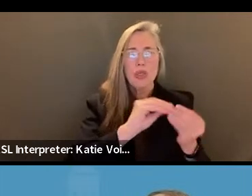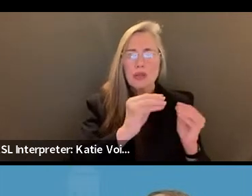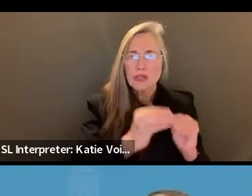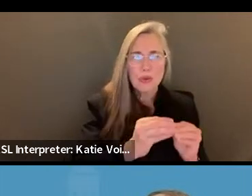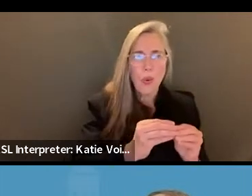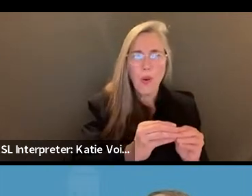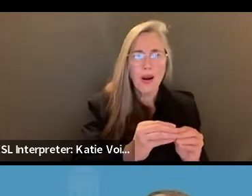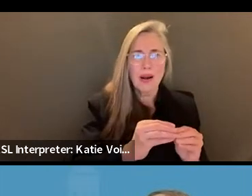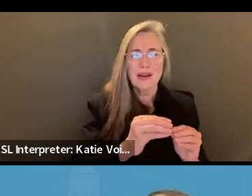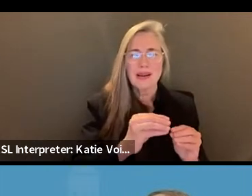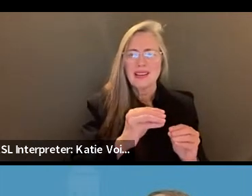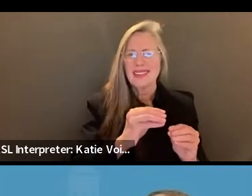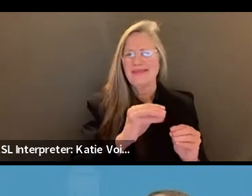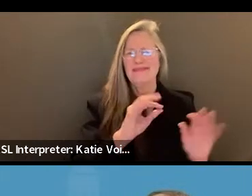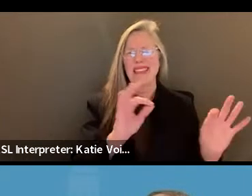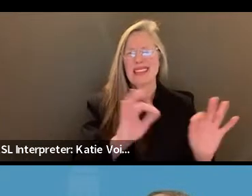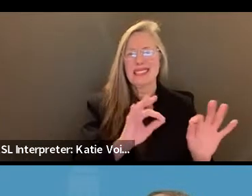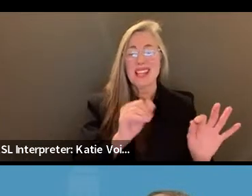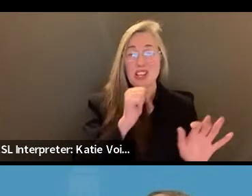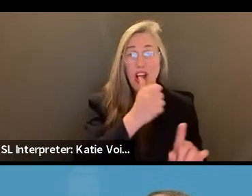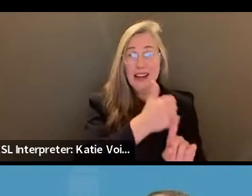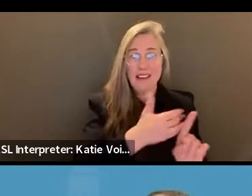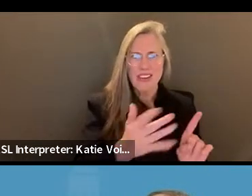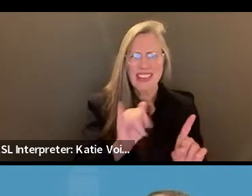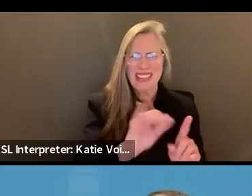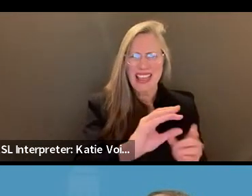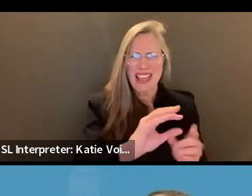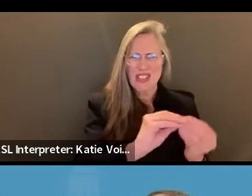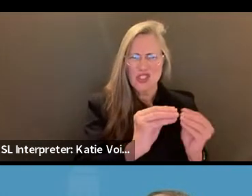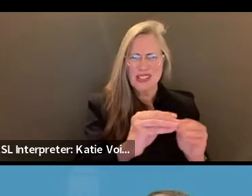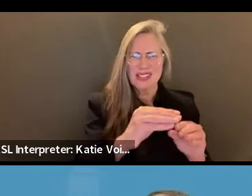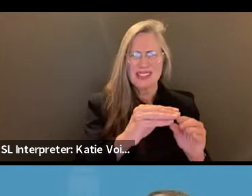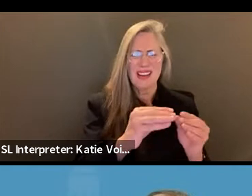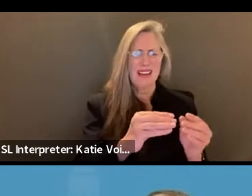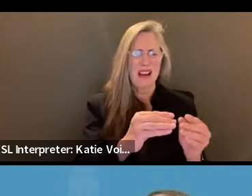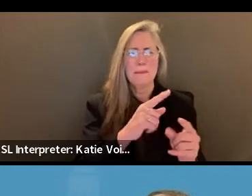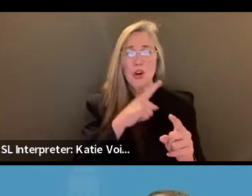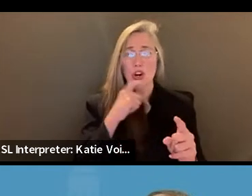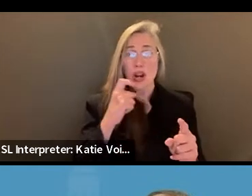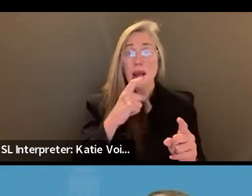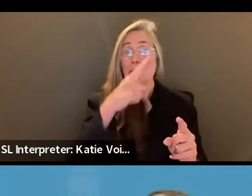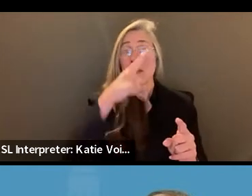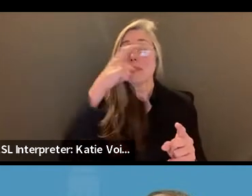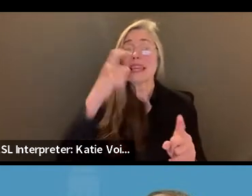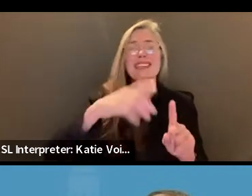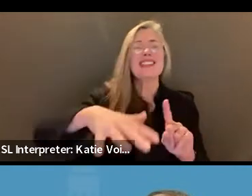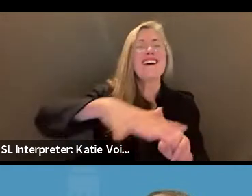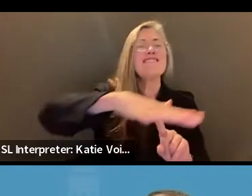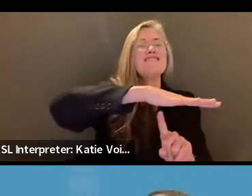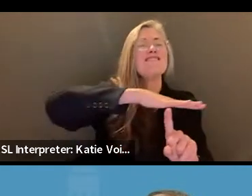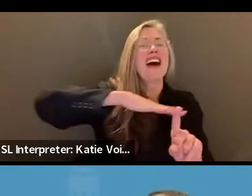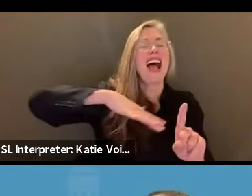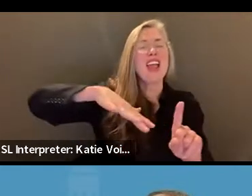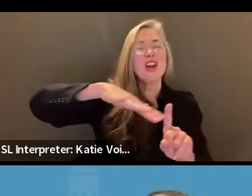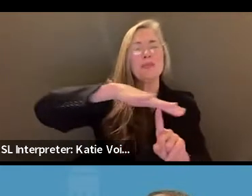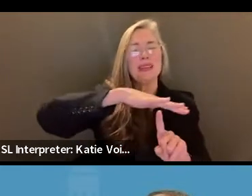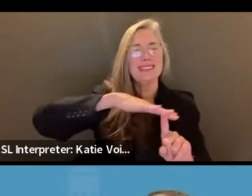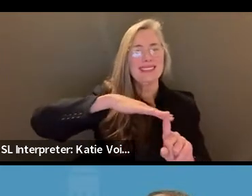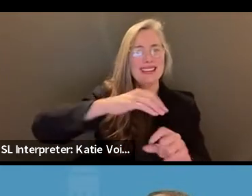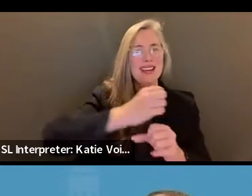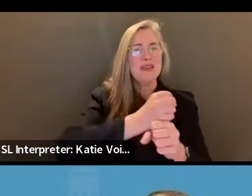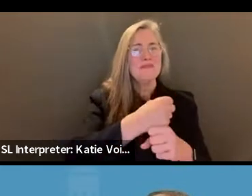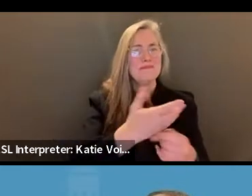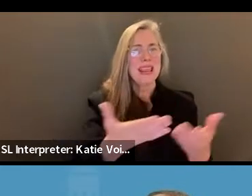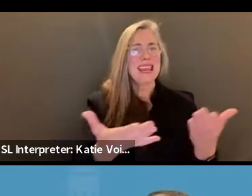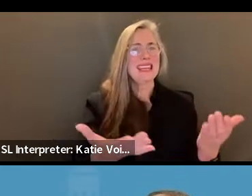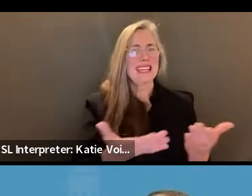It really is just a number in terms of that, but because of the environment that is being created here and